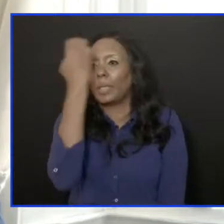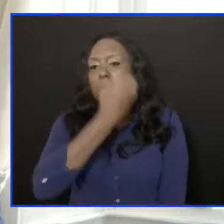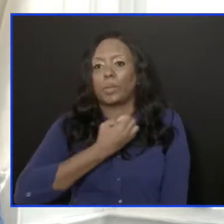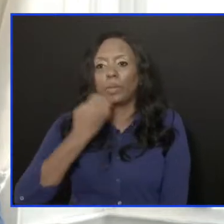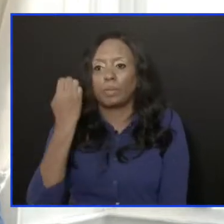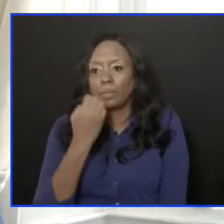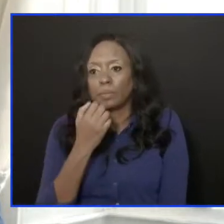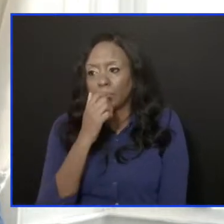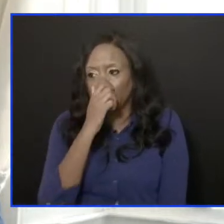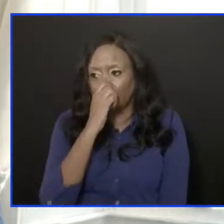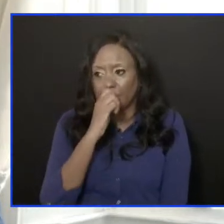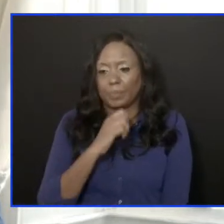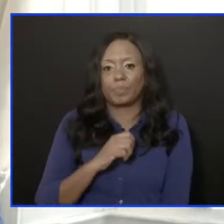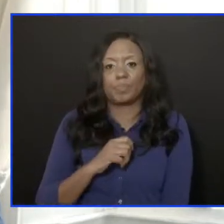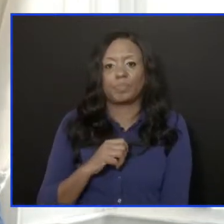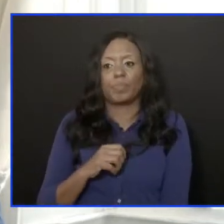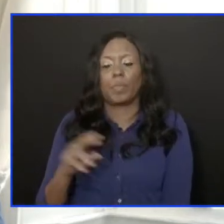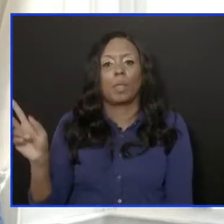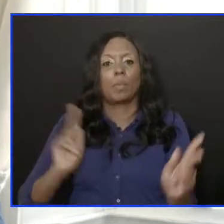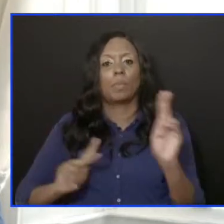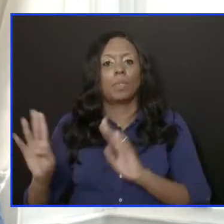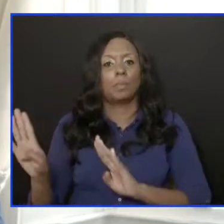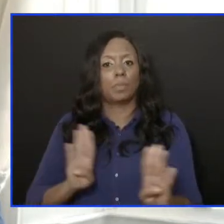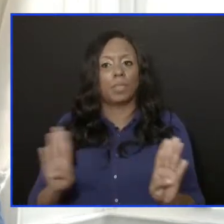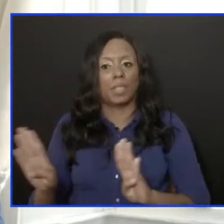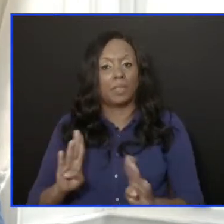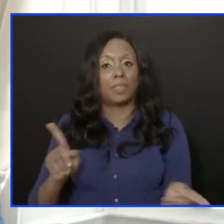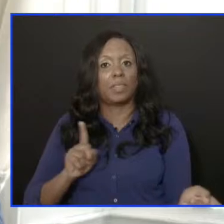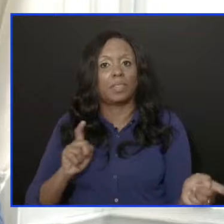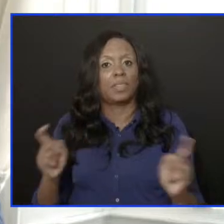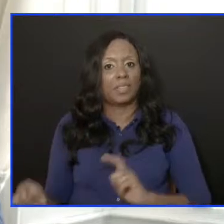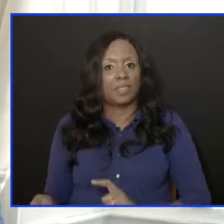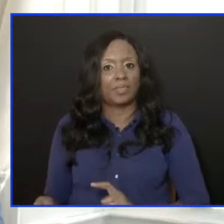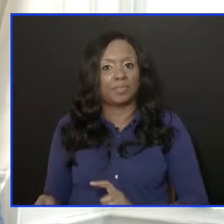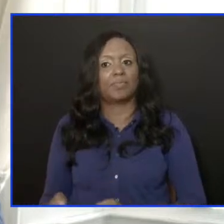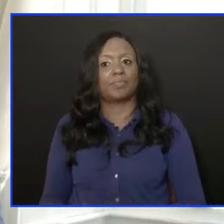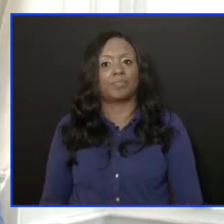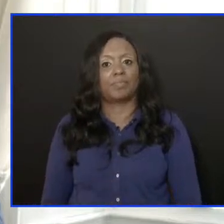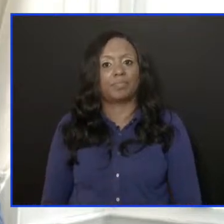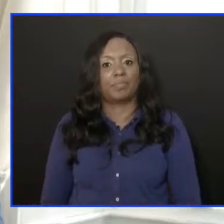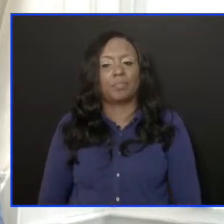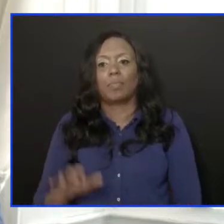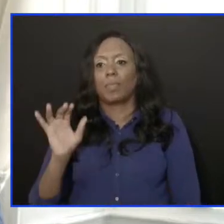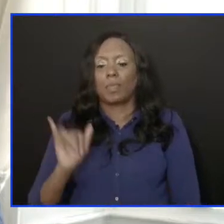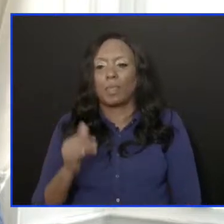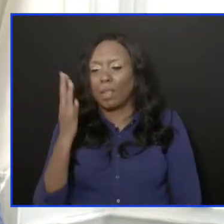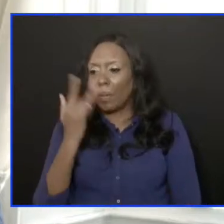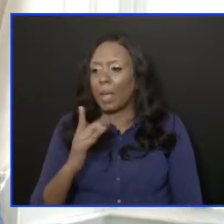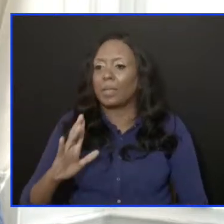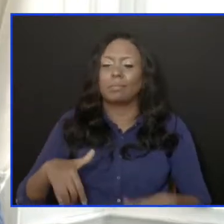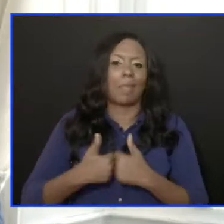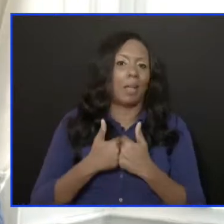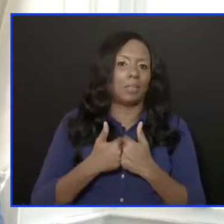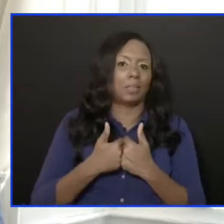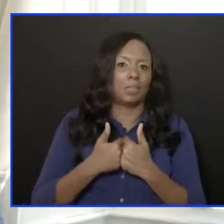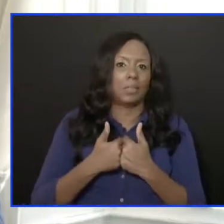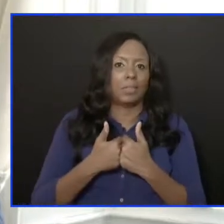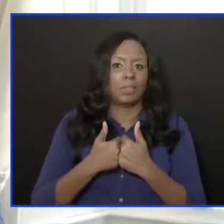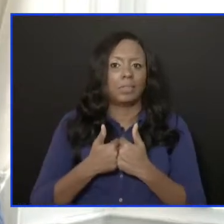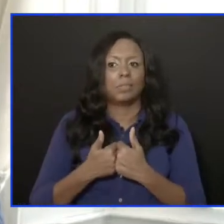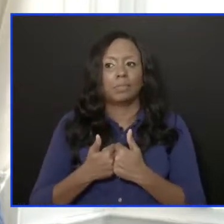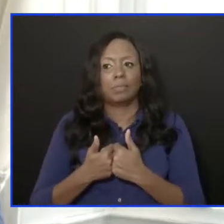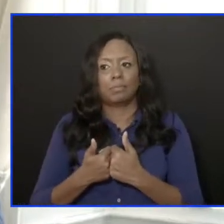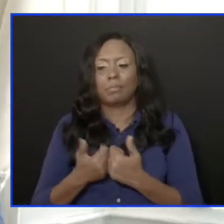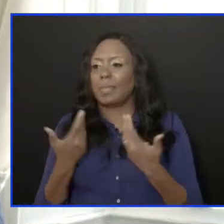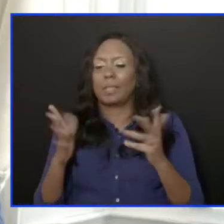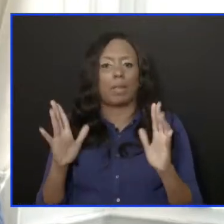example, where people's practices and behaviors have changed, which has led to some of the challenges which people have seen. So that's